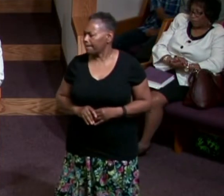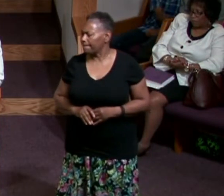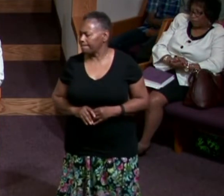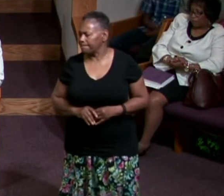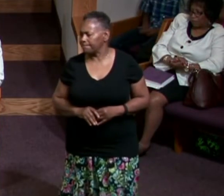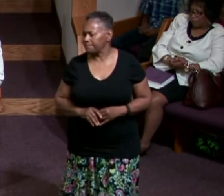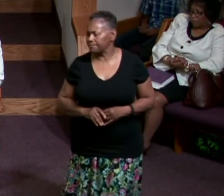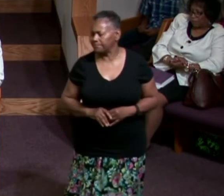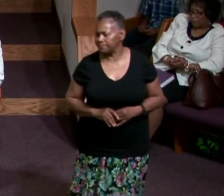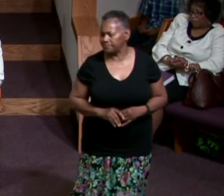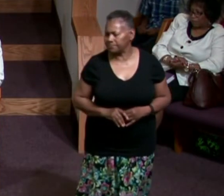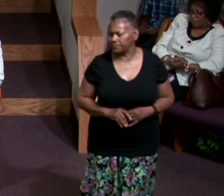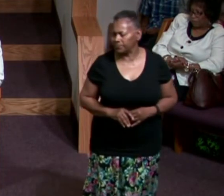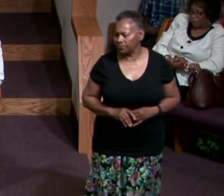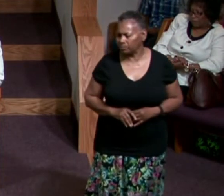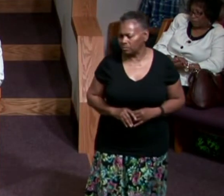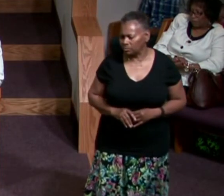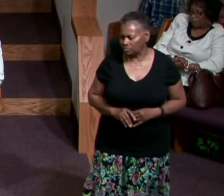We need